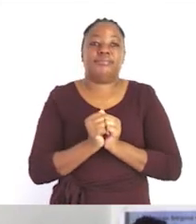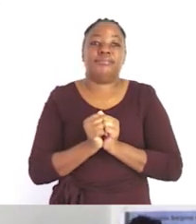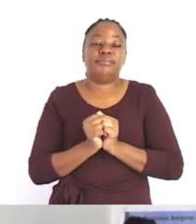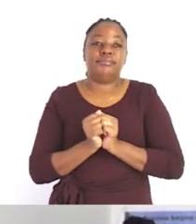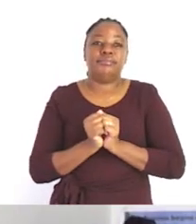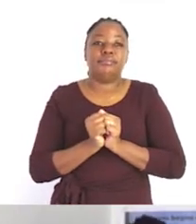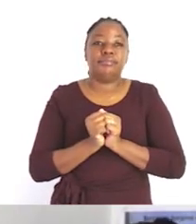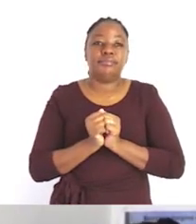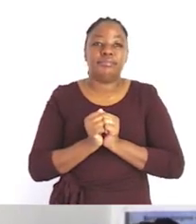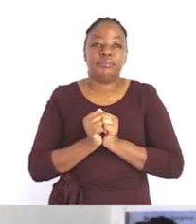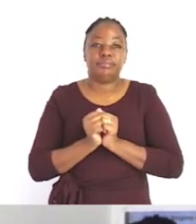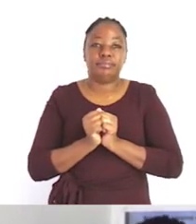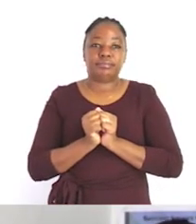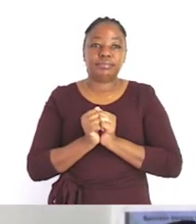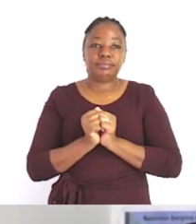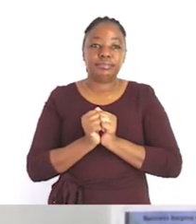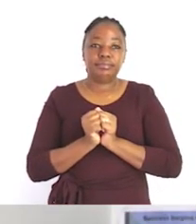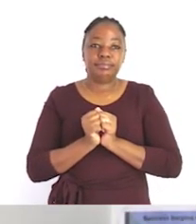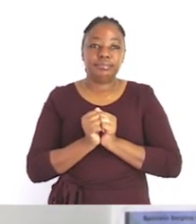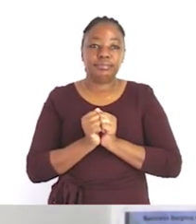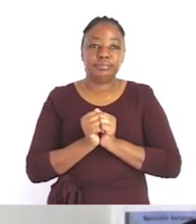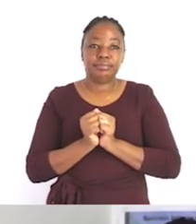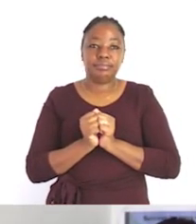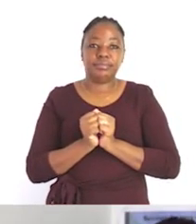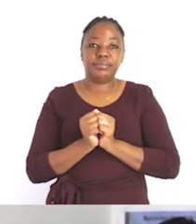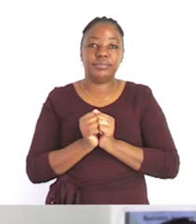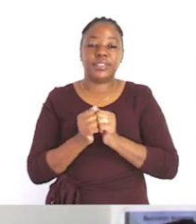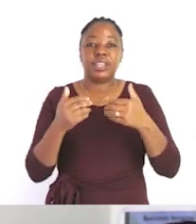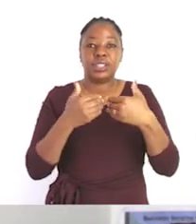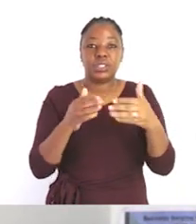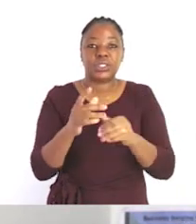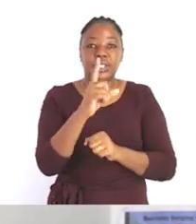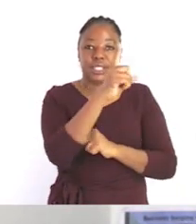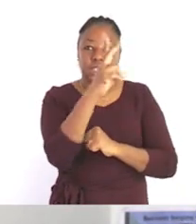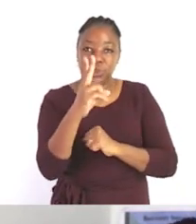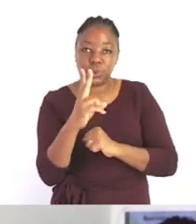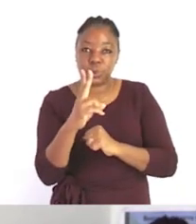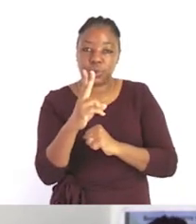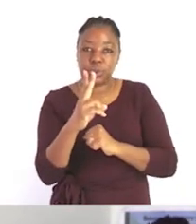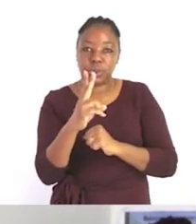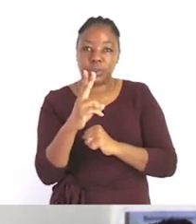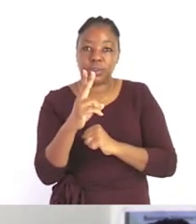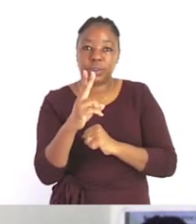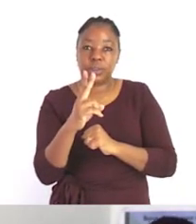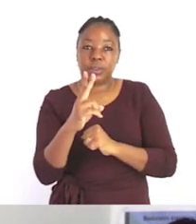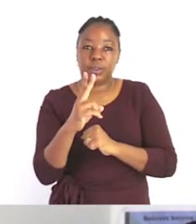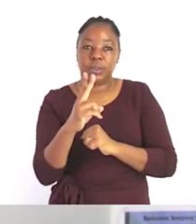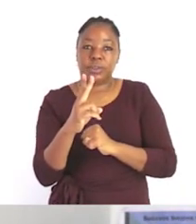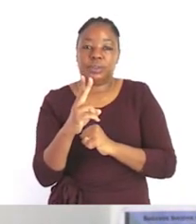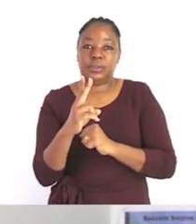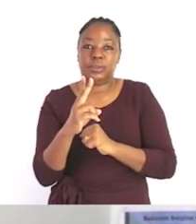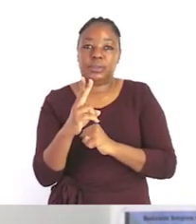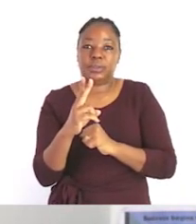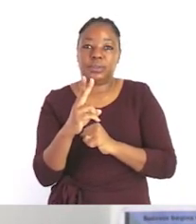7. So that means starting from 12, we need to count our 7 sticks and then we will